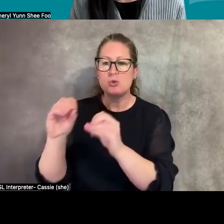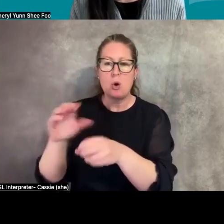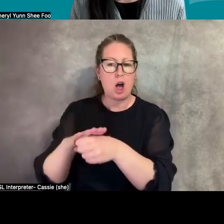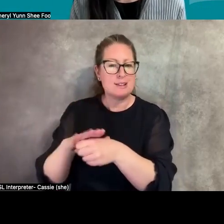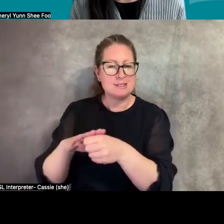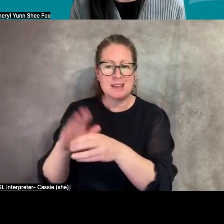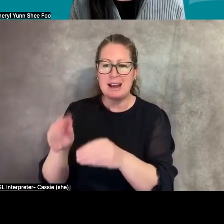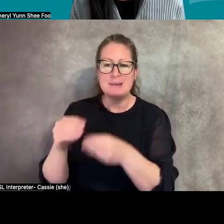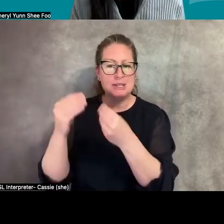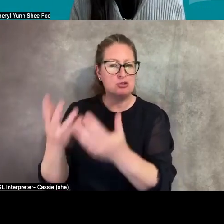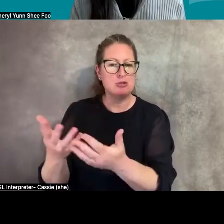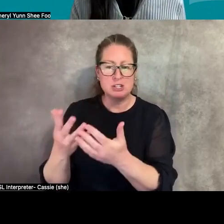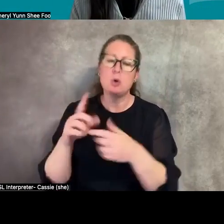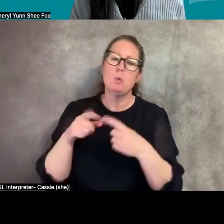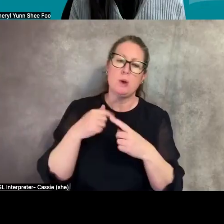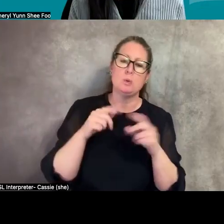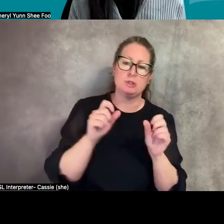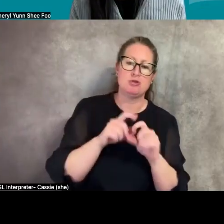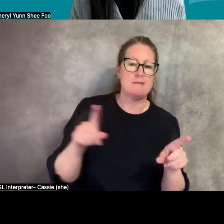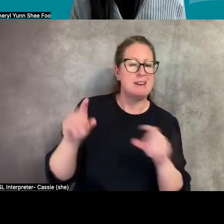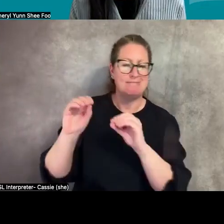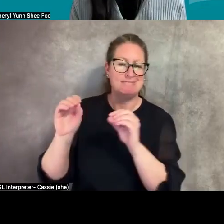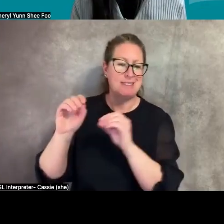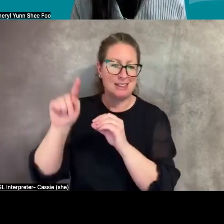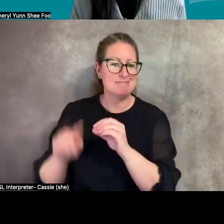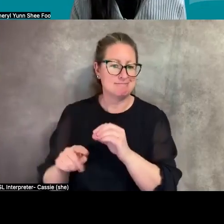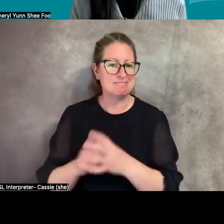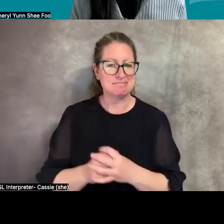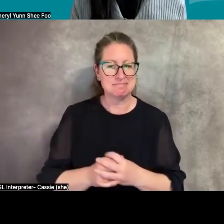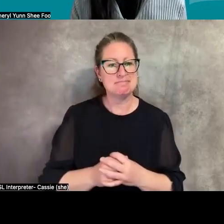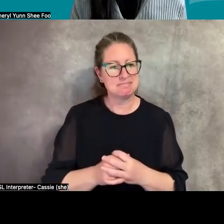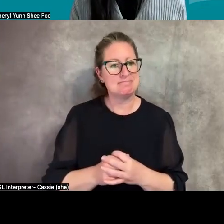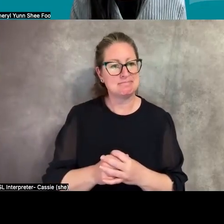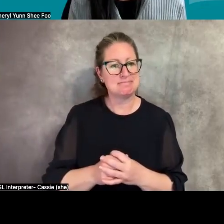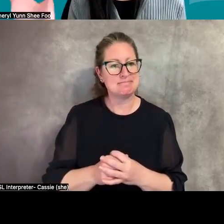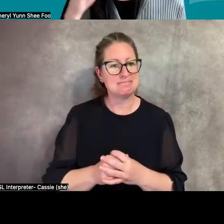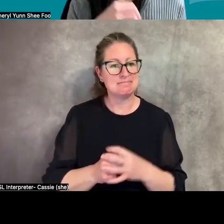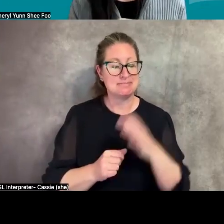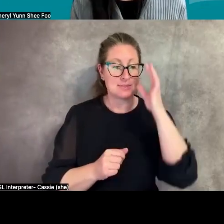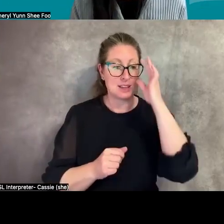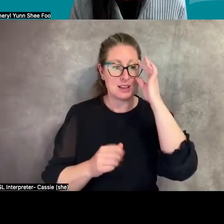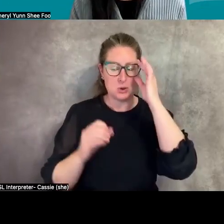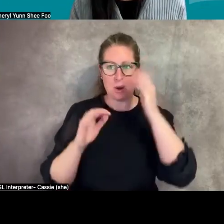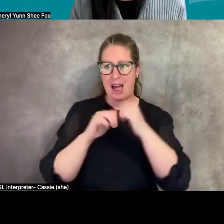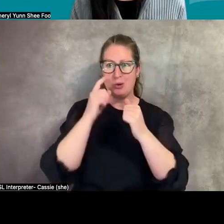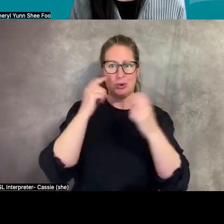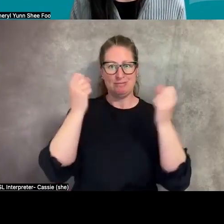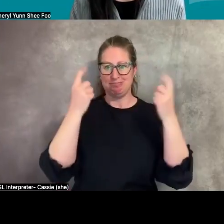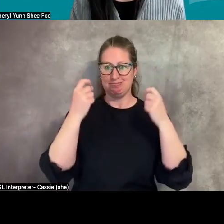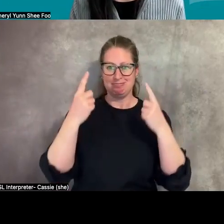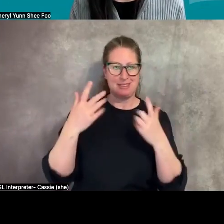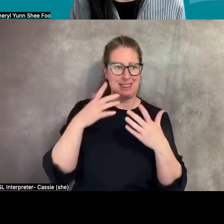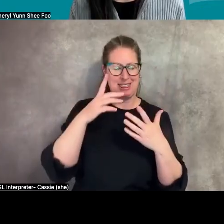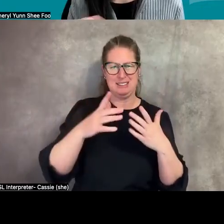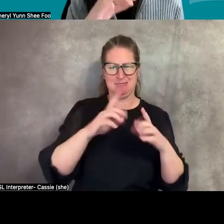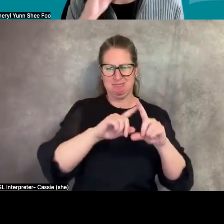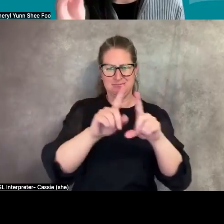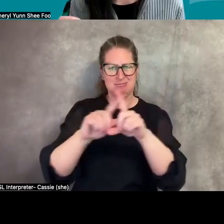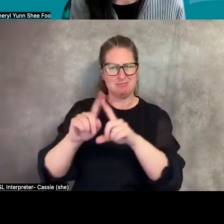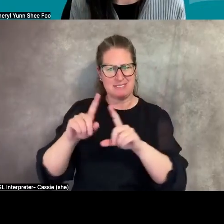the time of this survey. Next slide. So to make sense of this variation across